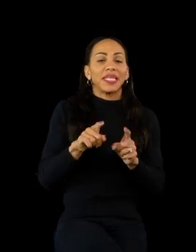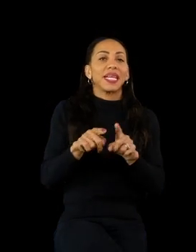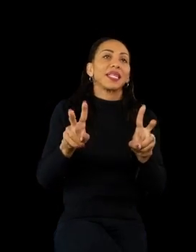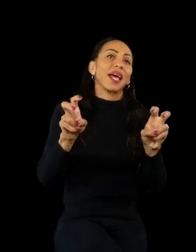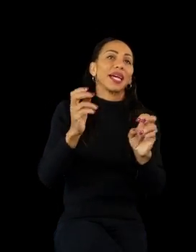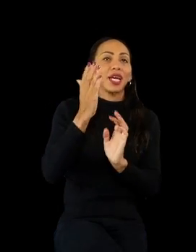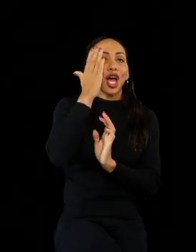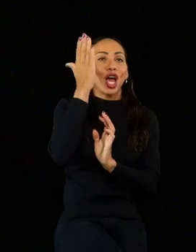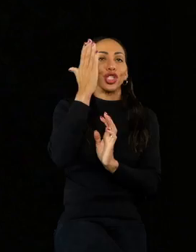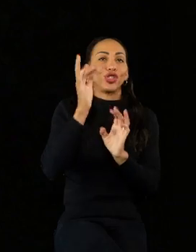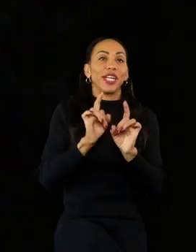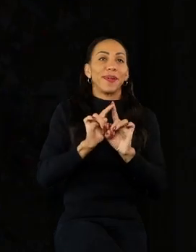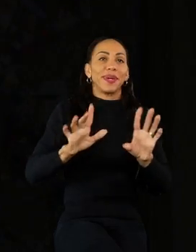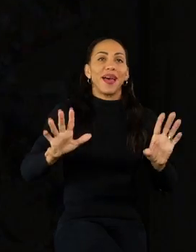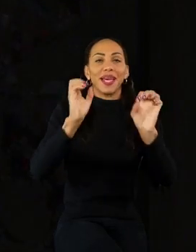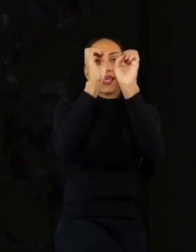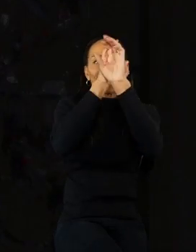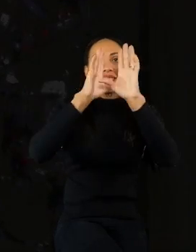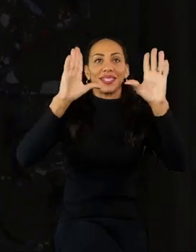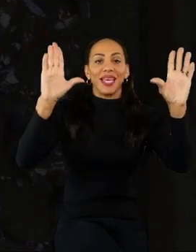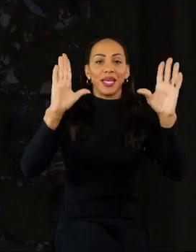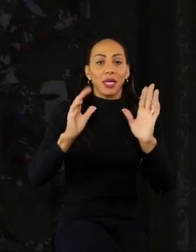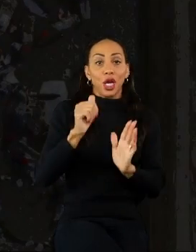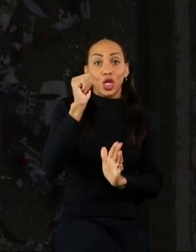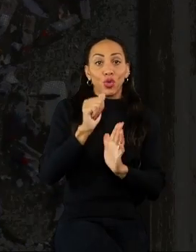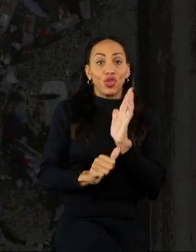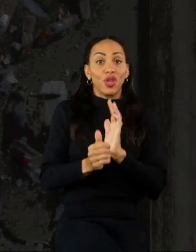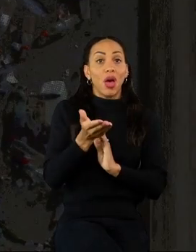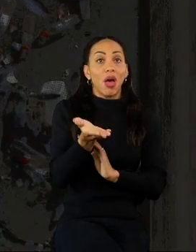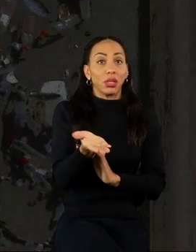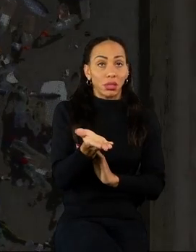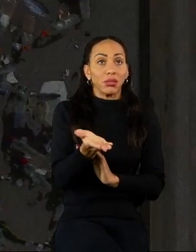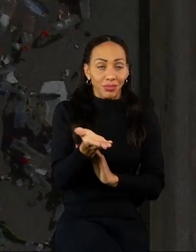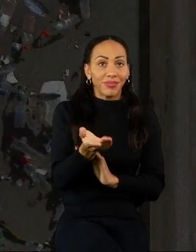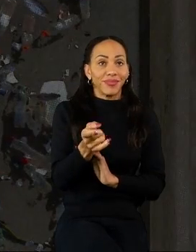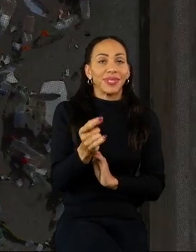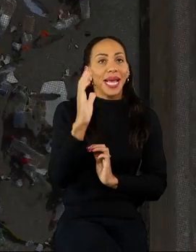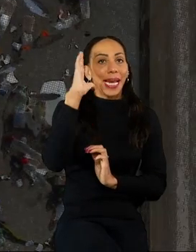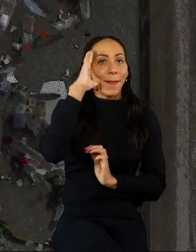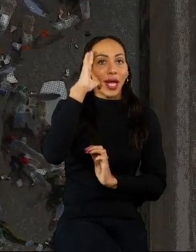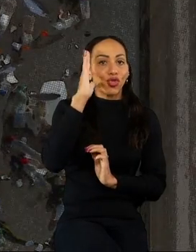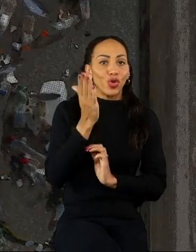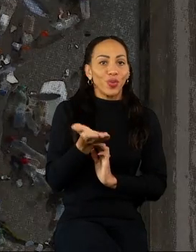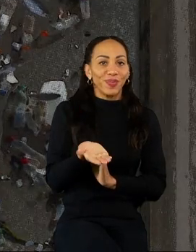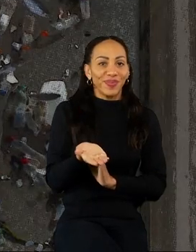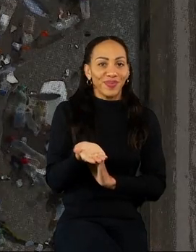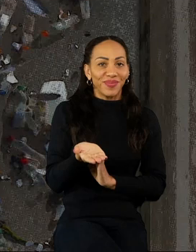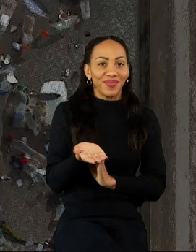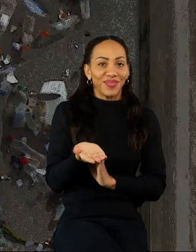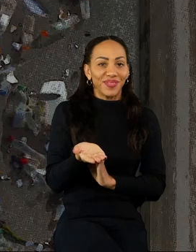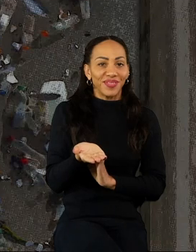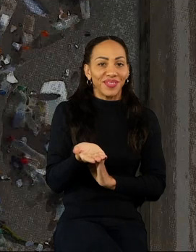That's a kind of, let's call it a dreamlike state where you end up. So you do start off in this bedroom,